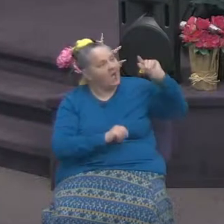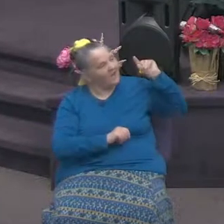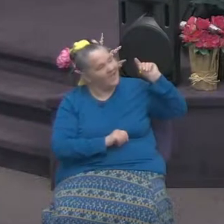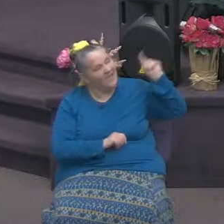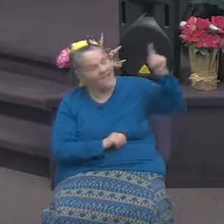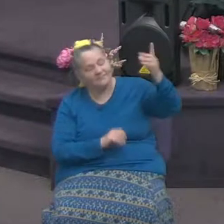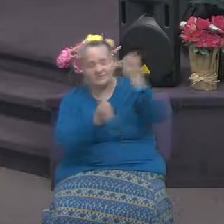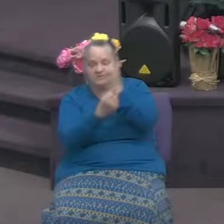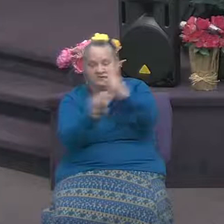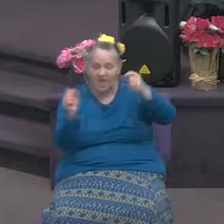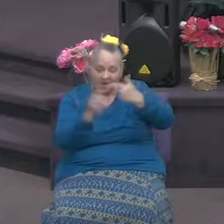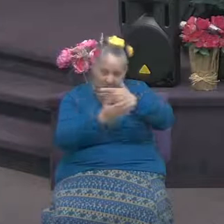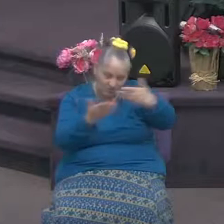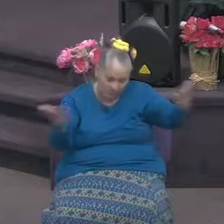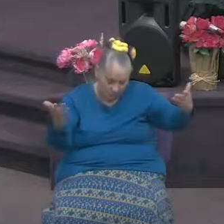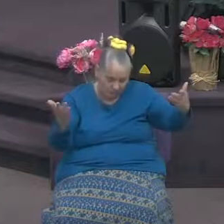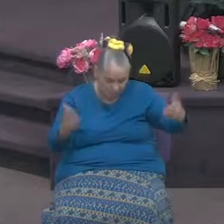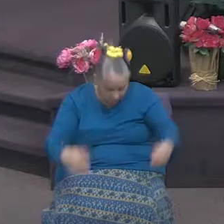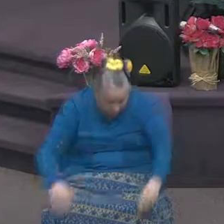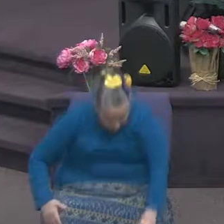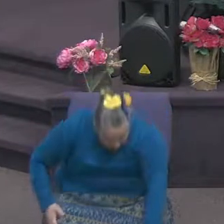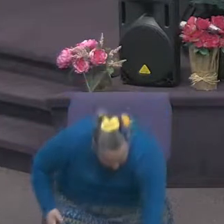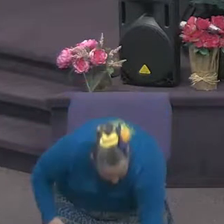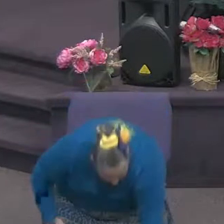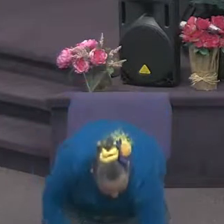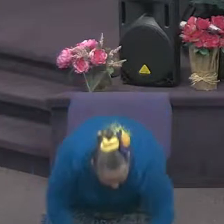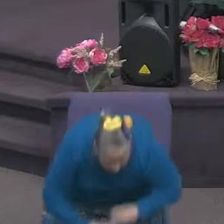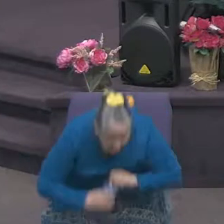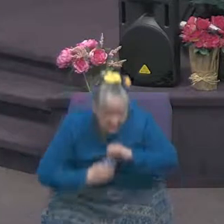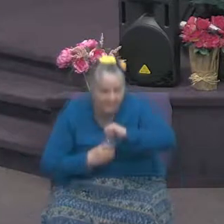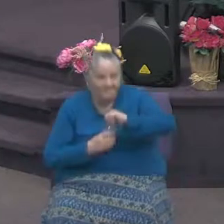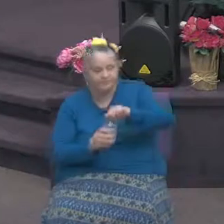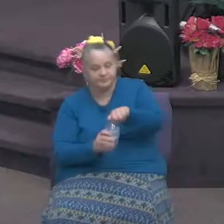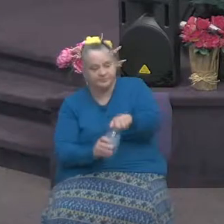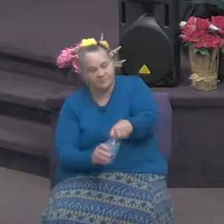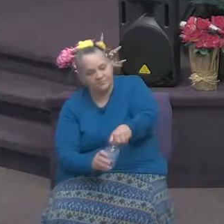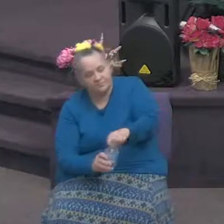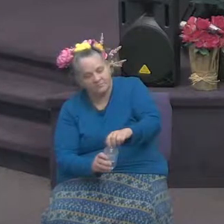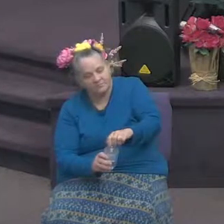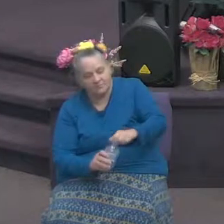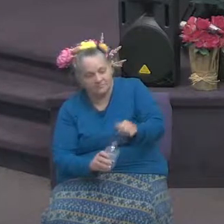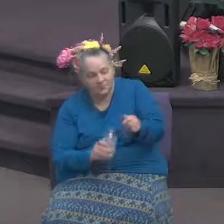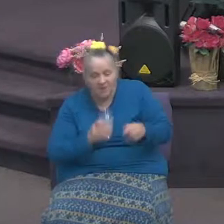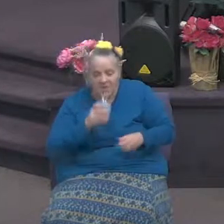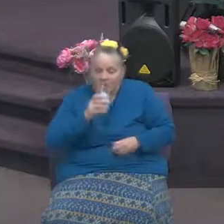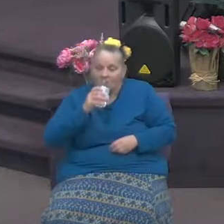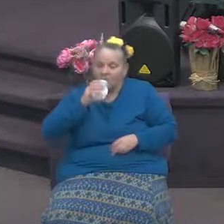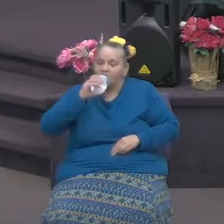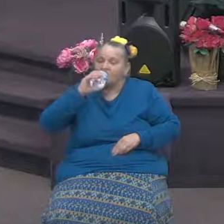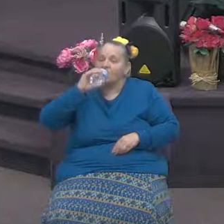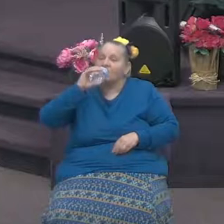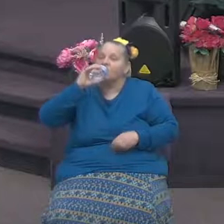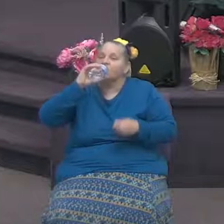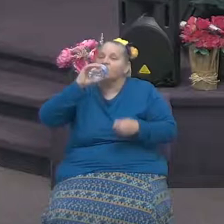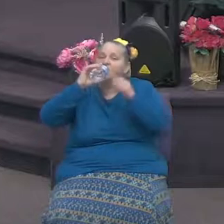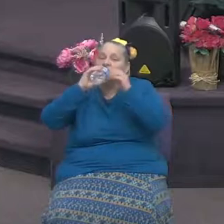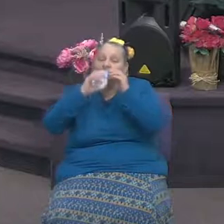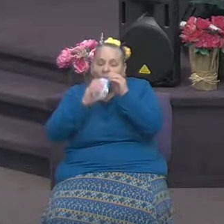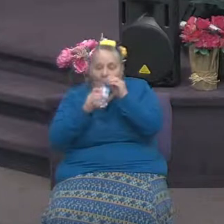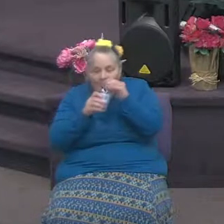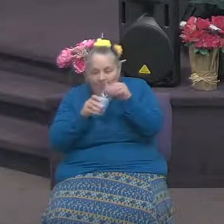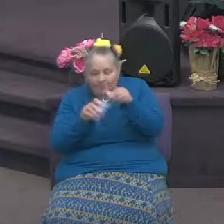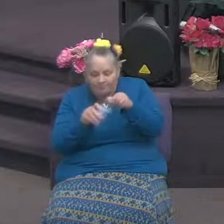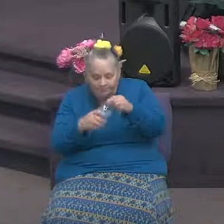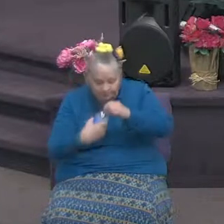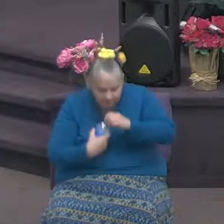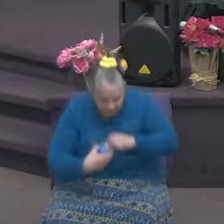him to save you. He can't save you if you run back into the arms of the world. He can't